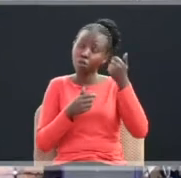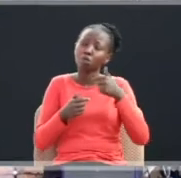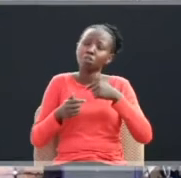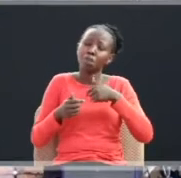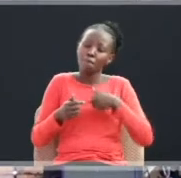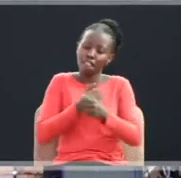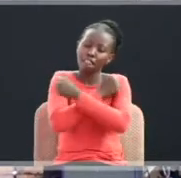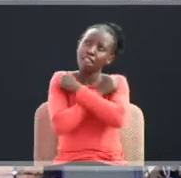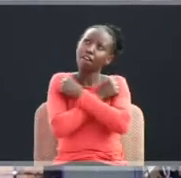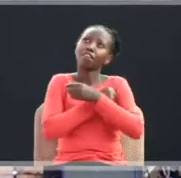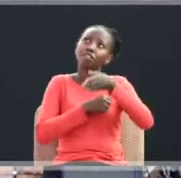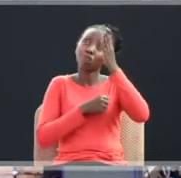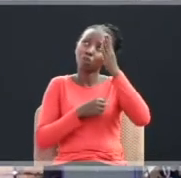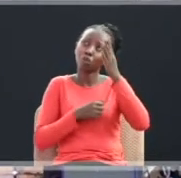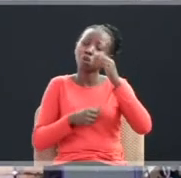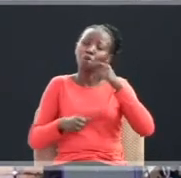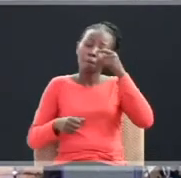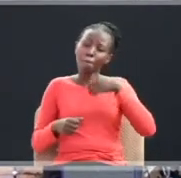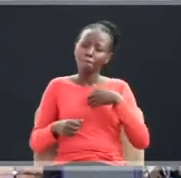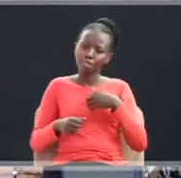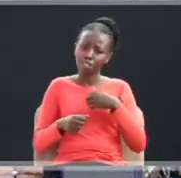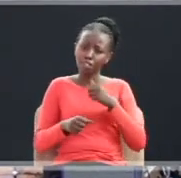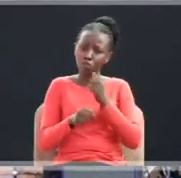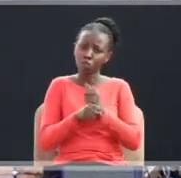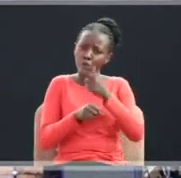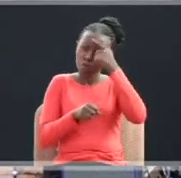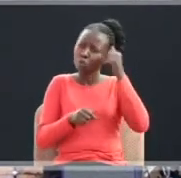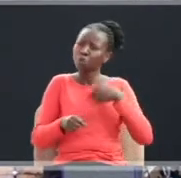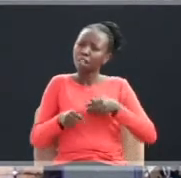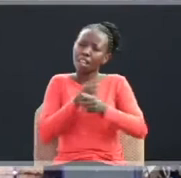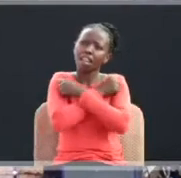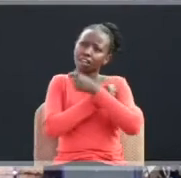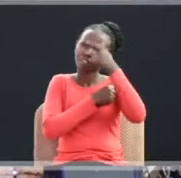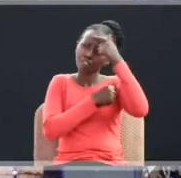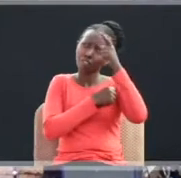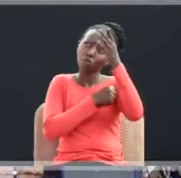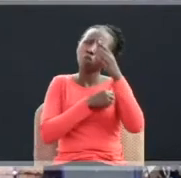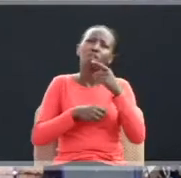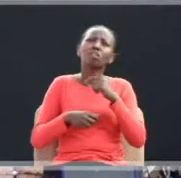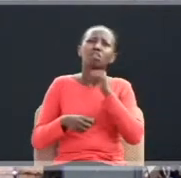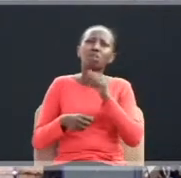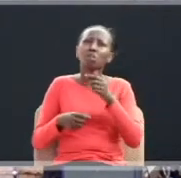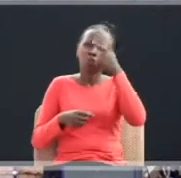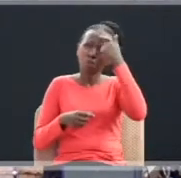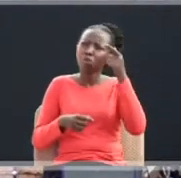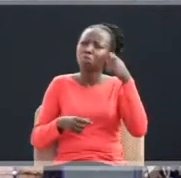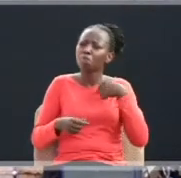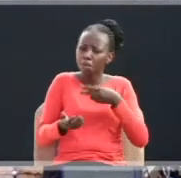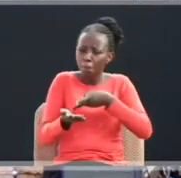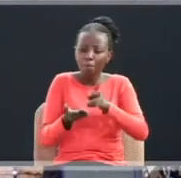you. I will do it just because I love you. It is not because I'm forced, it's not because I'm paid, but I serve